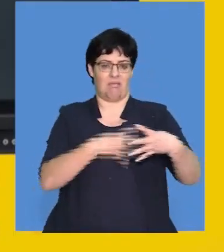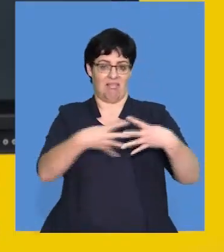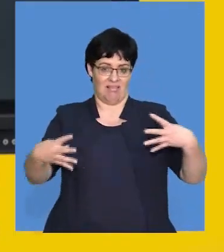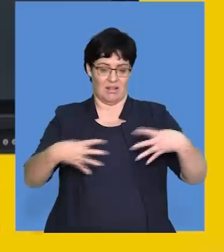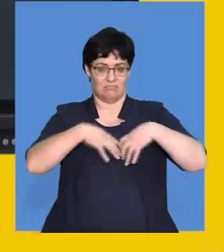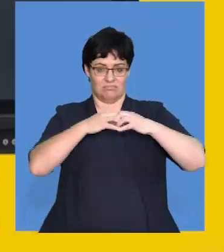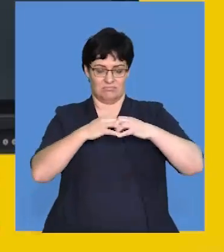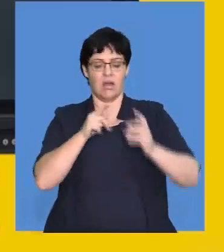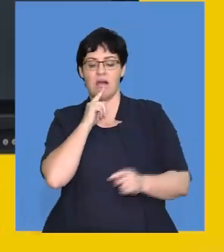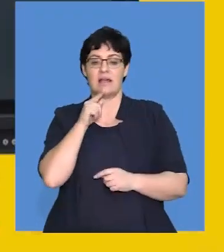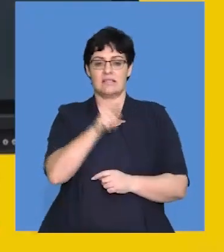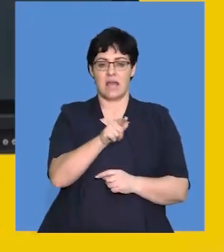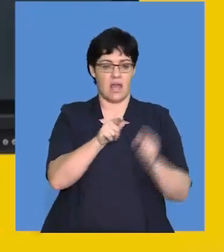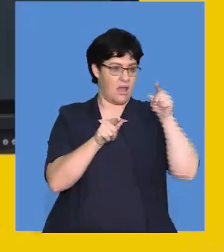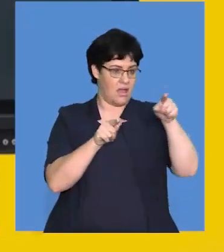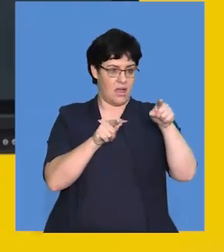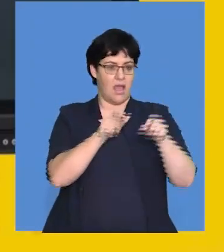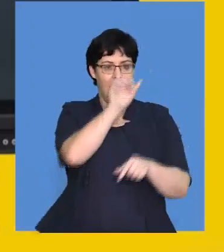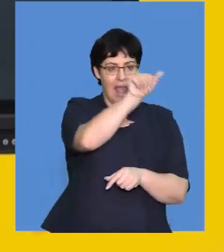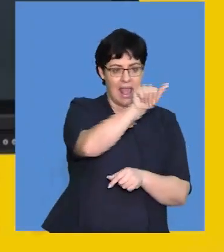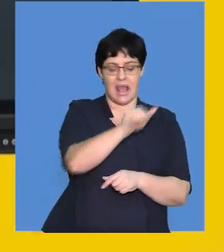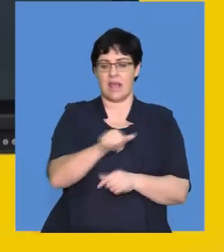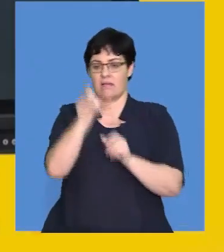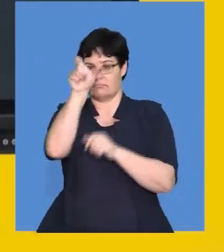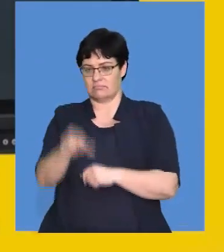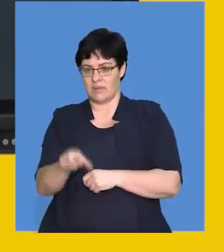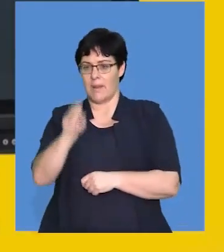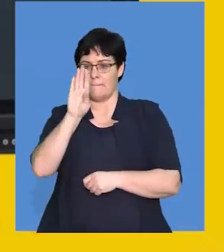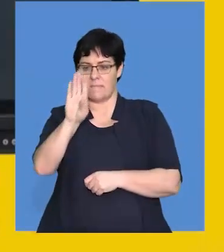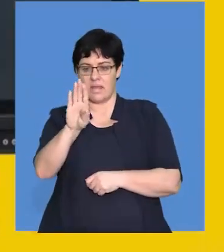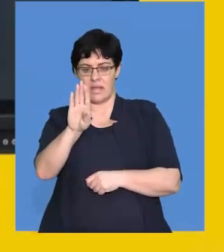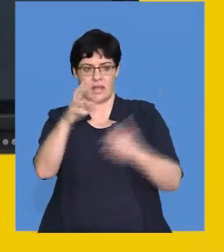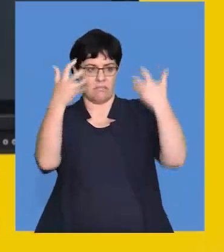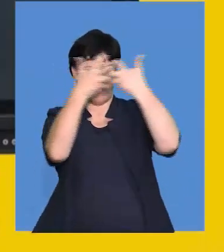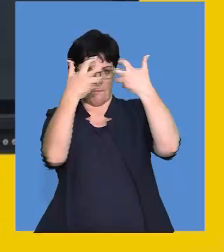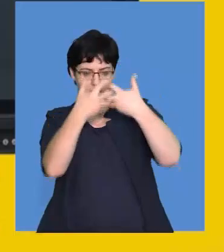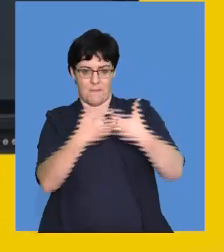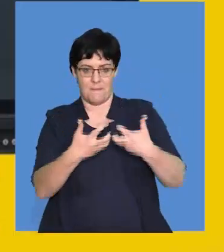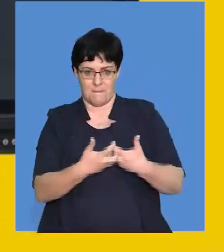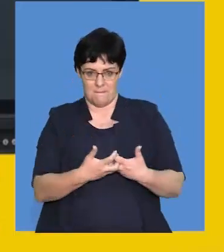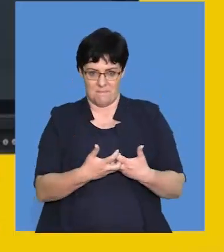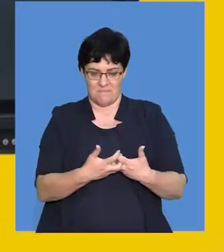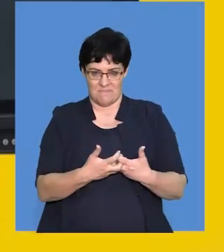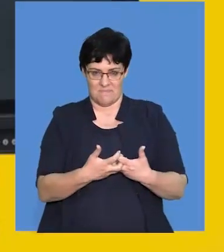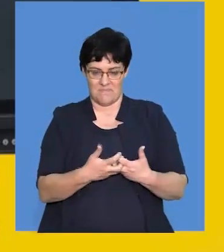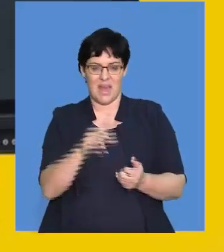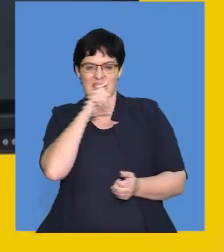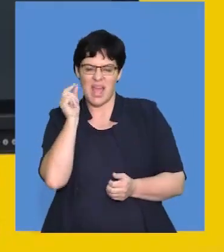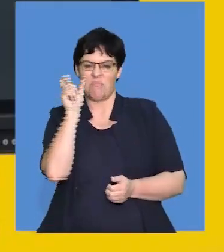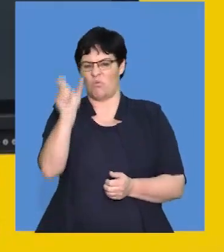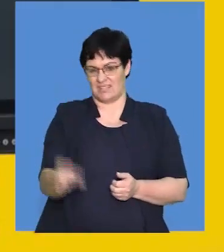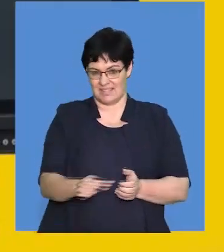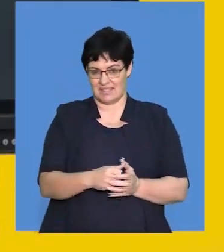table where you will be told to match column A with names or words that are in column